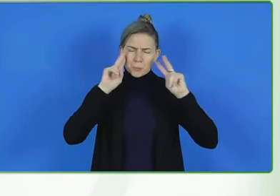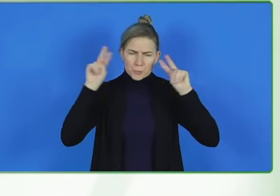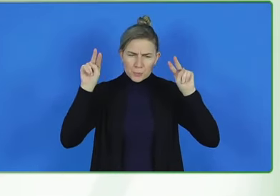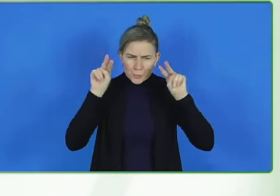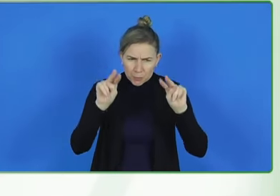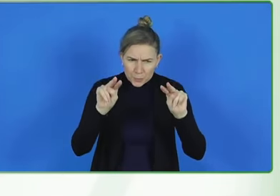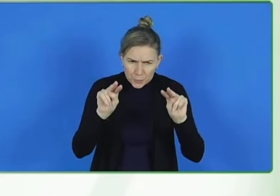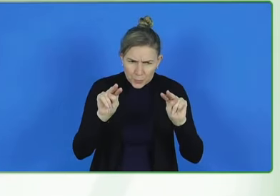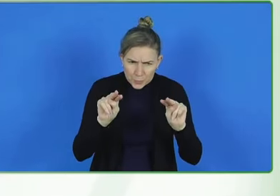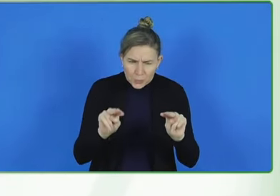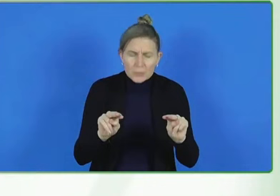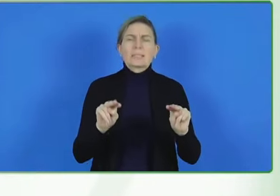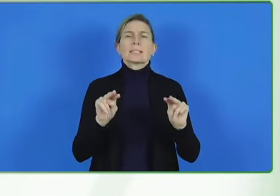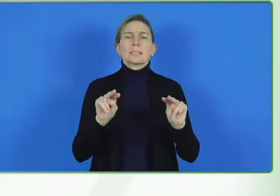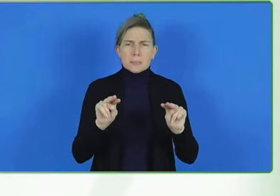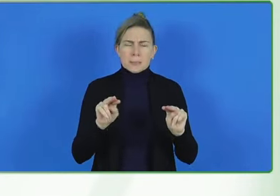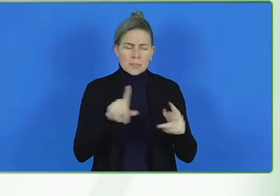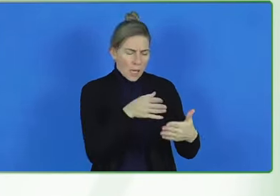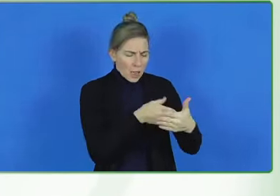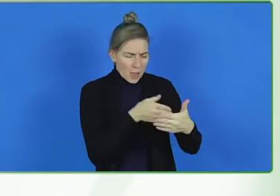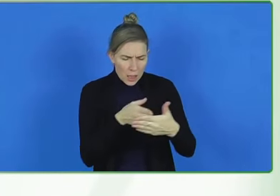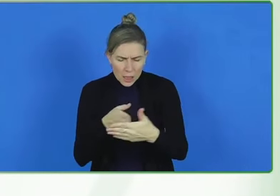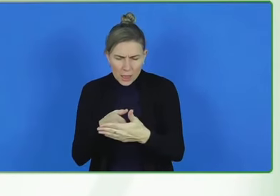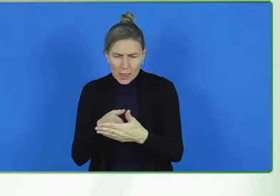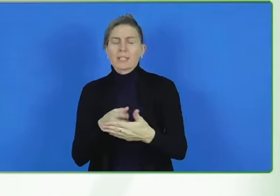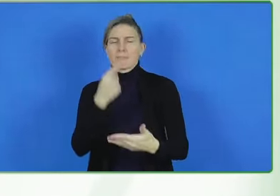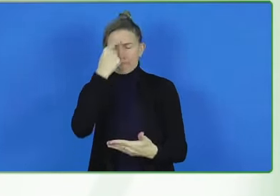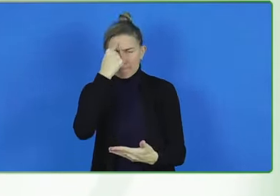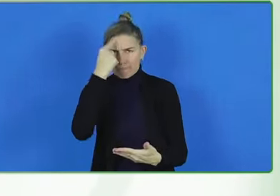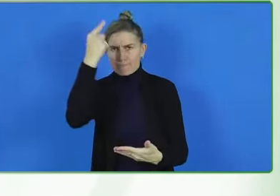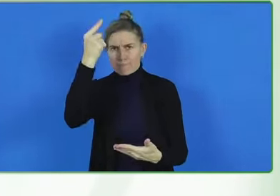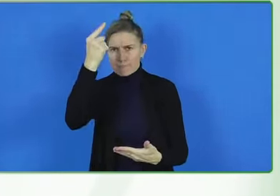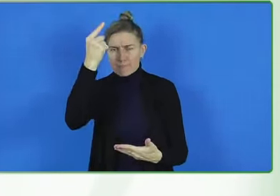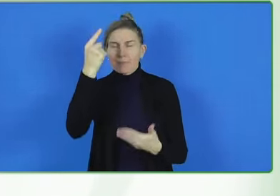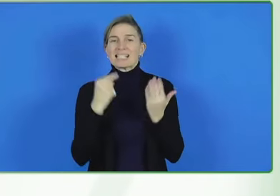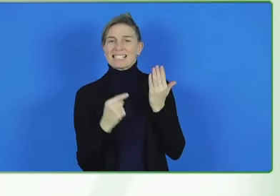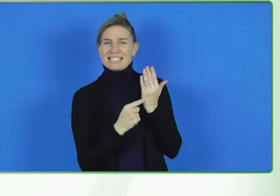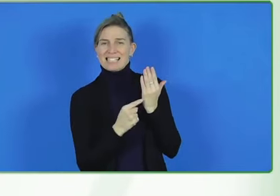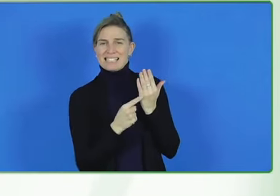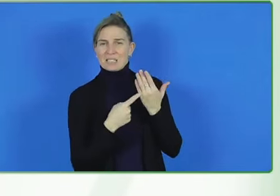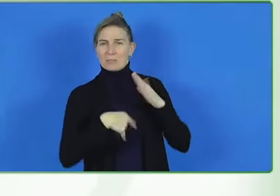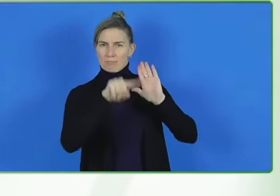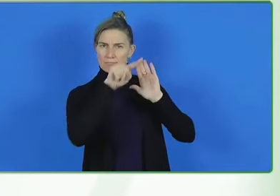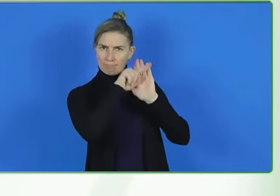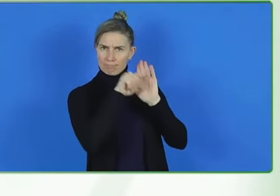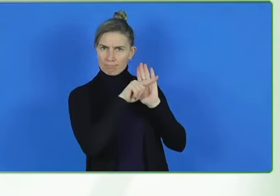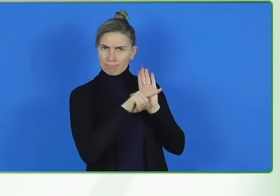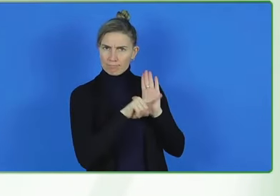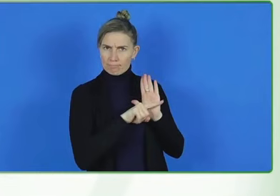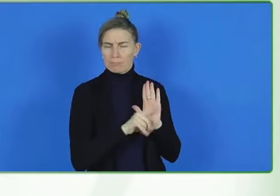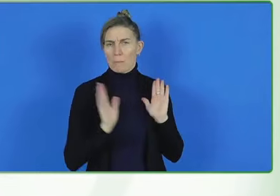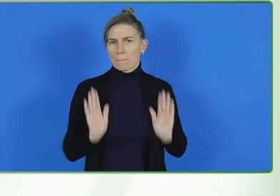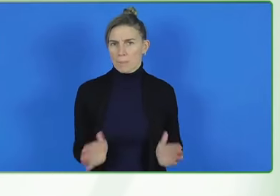those various challenges and needs for persons with disabilities.